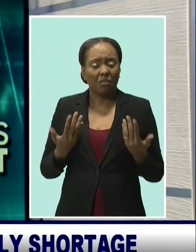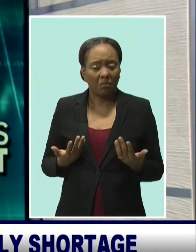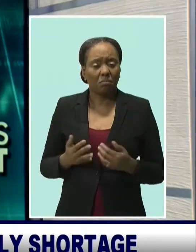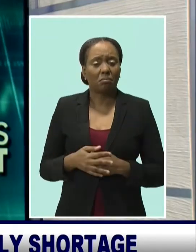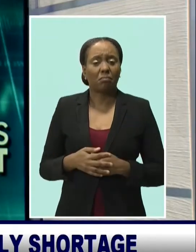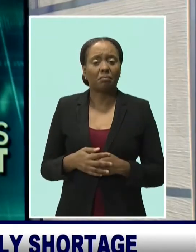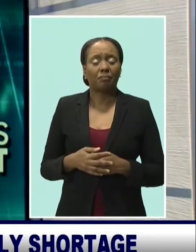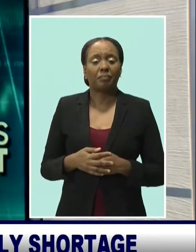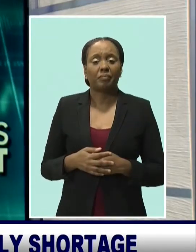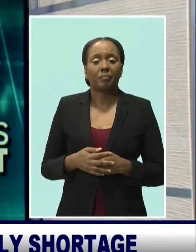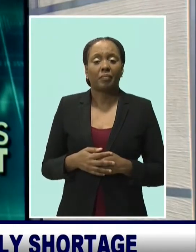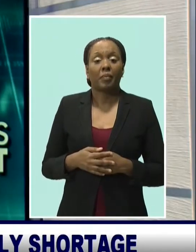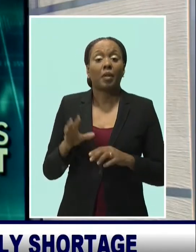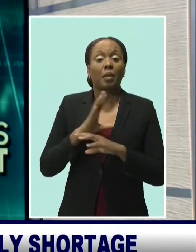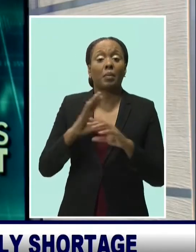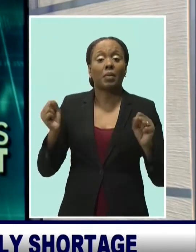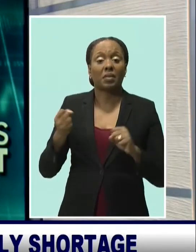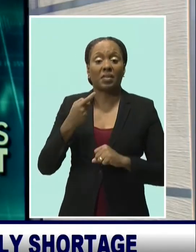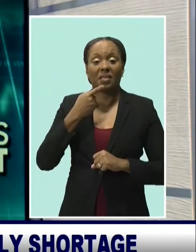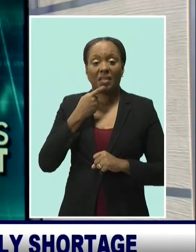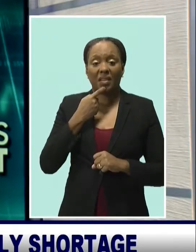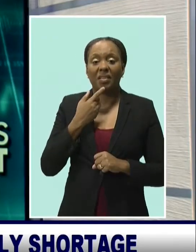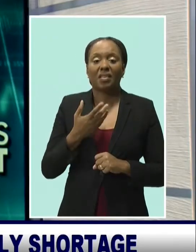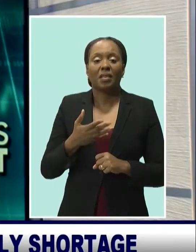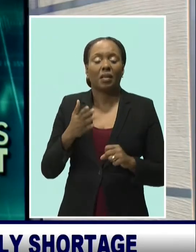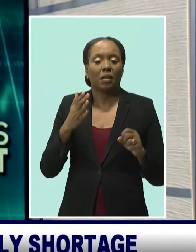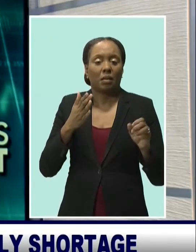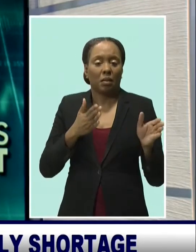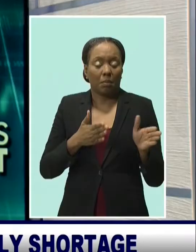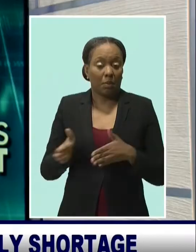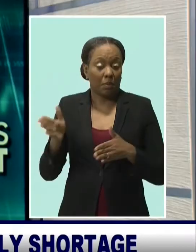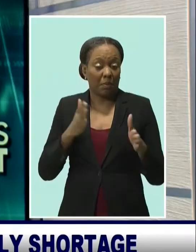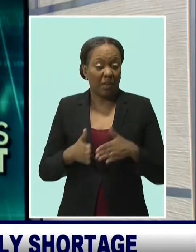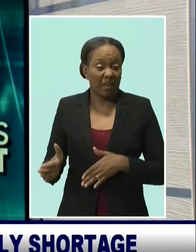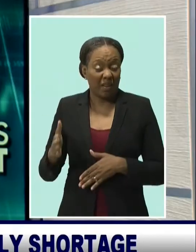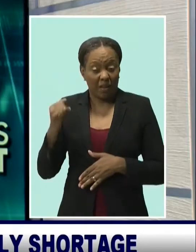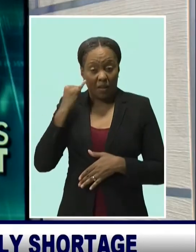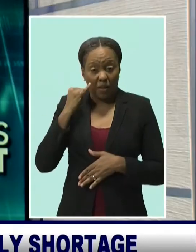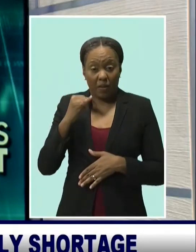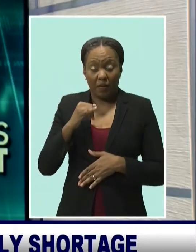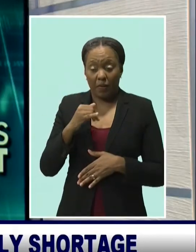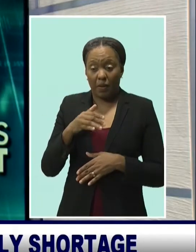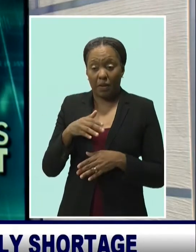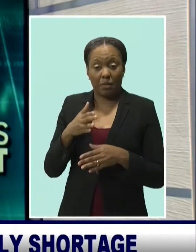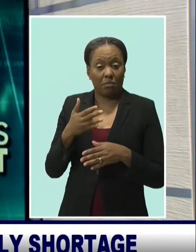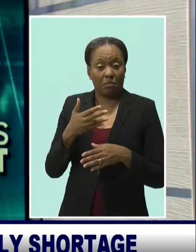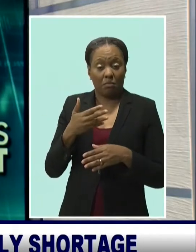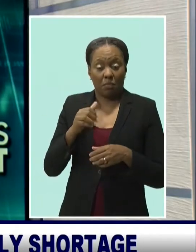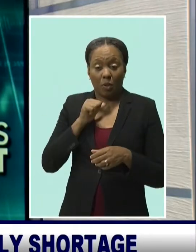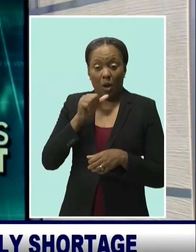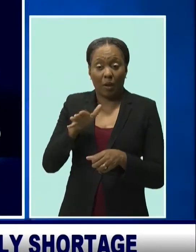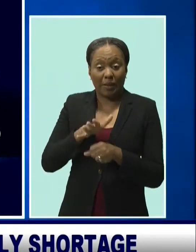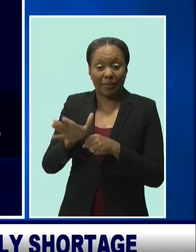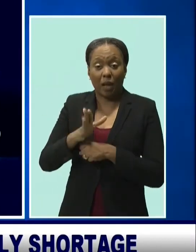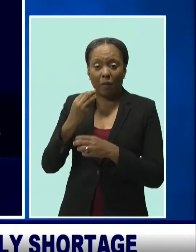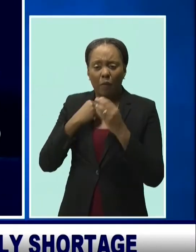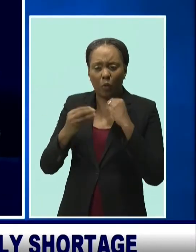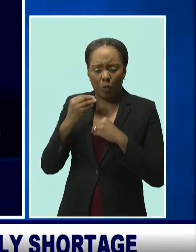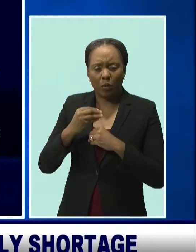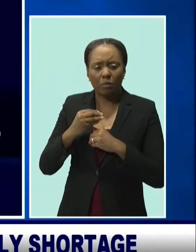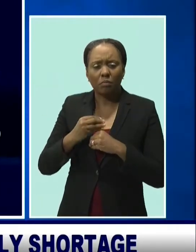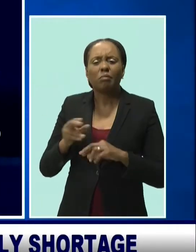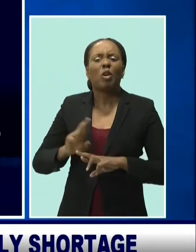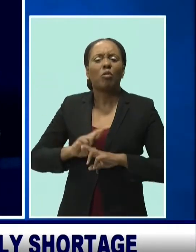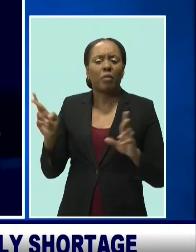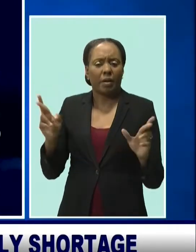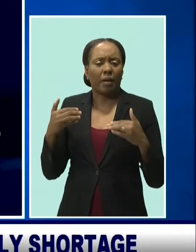The BCCI president says the chamber has been preparing for any possible food shortages in the future. We have been